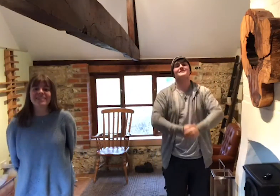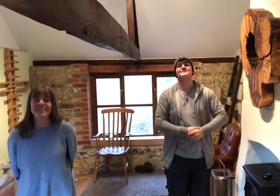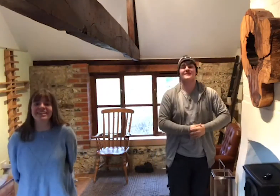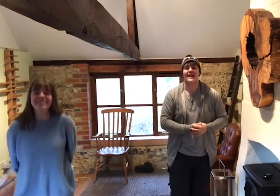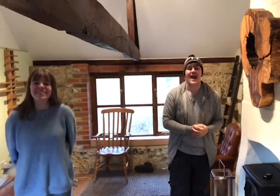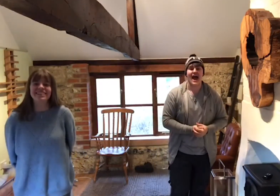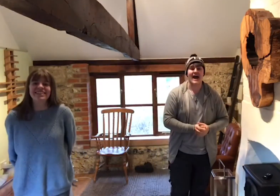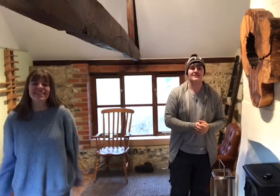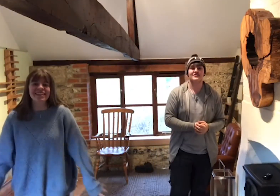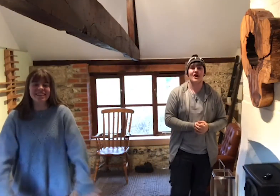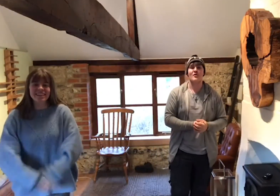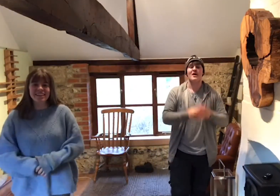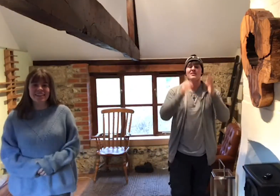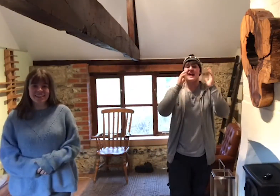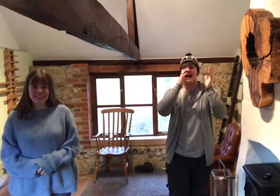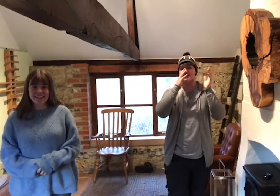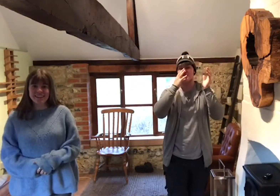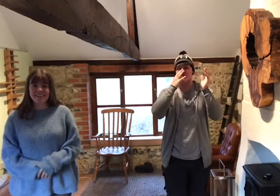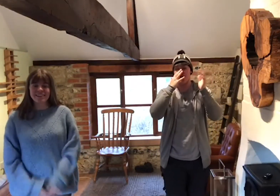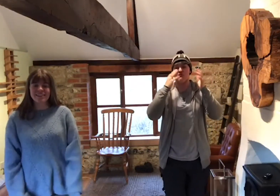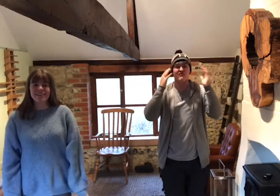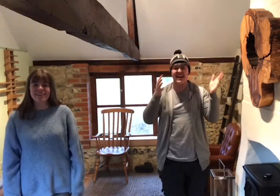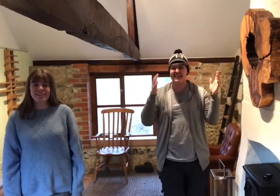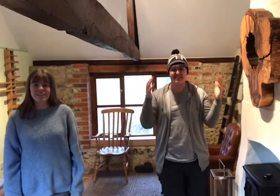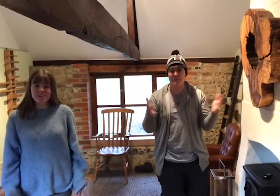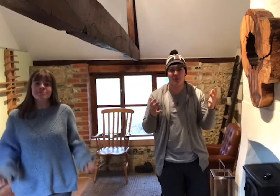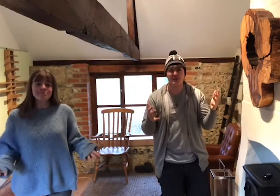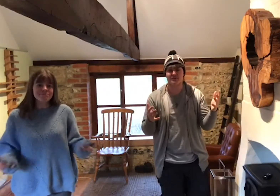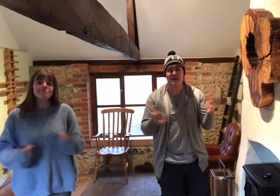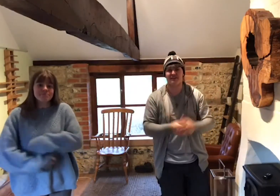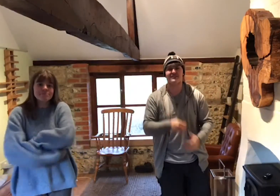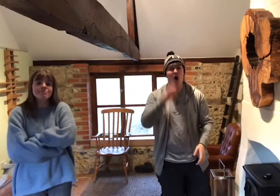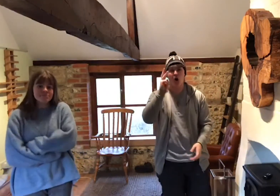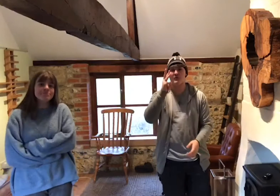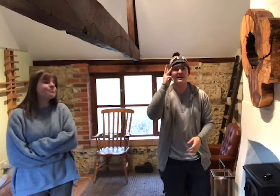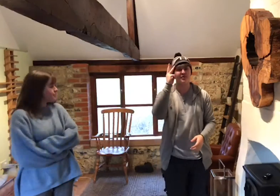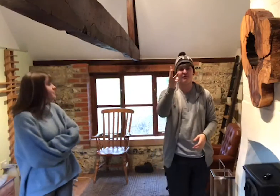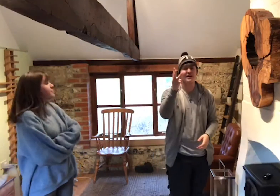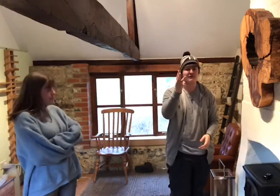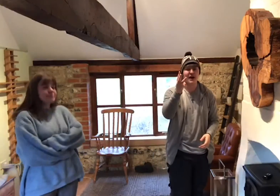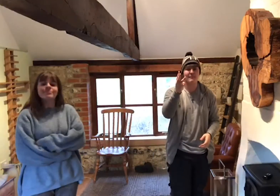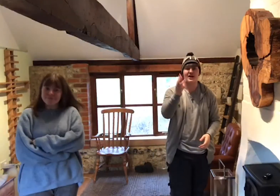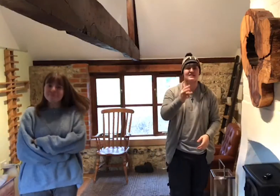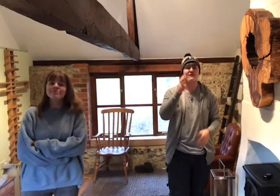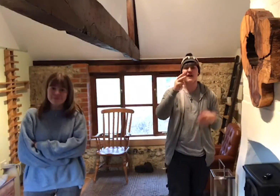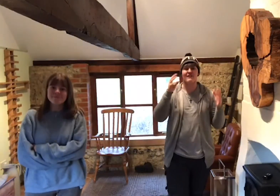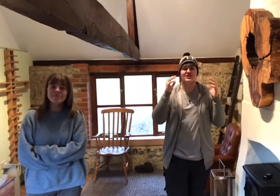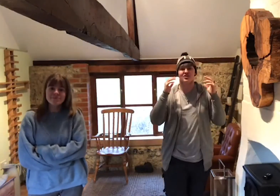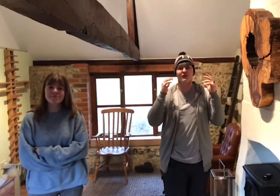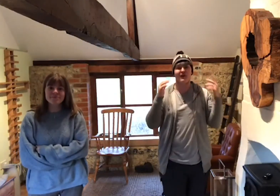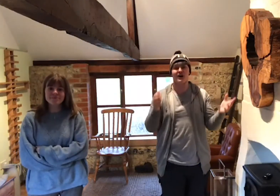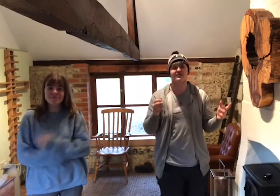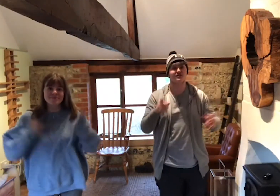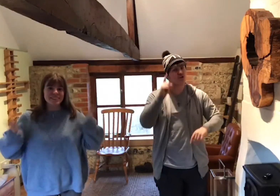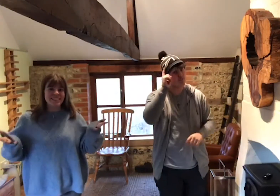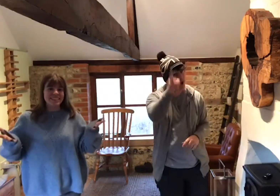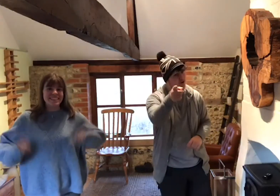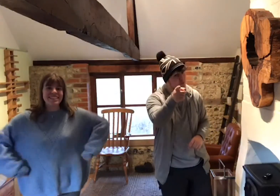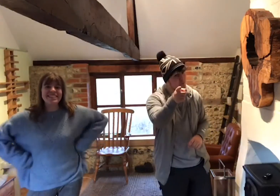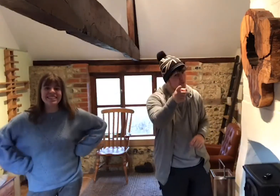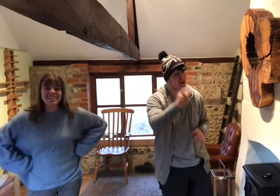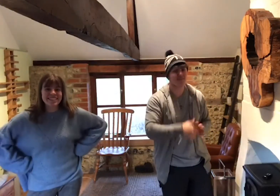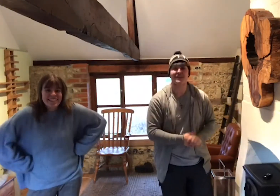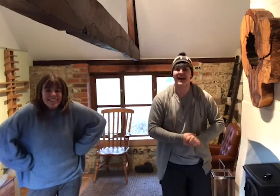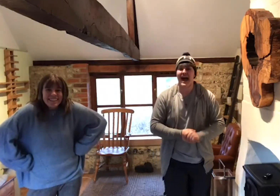48. And so, the actions are really simple this week. There's only 3 of them. It's a very short verse, so you